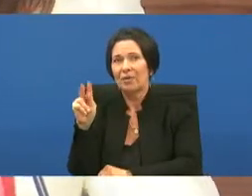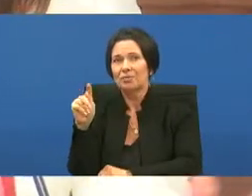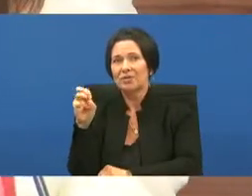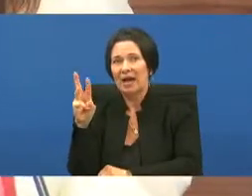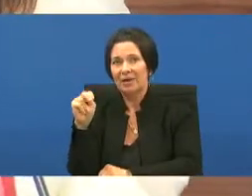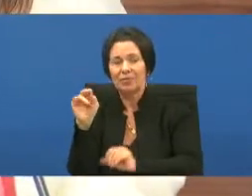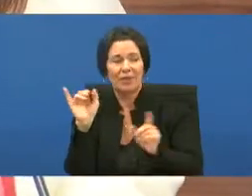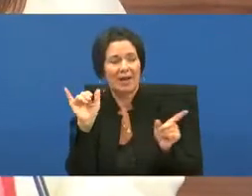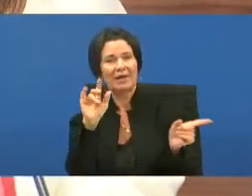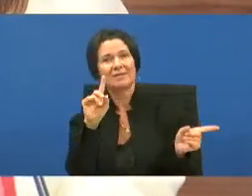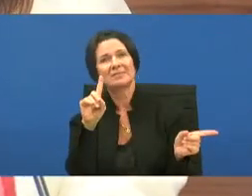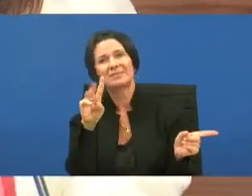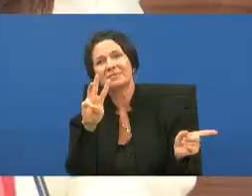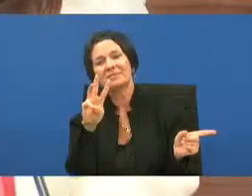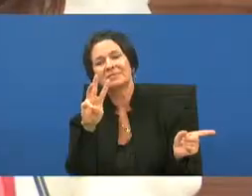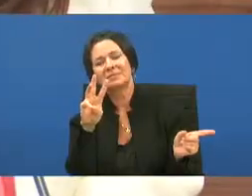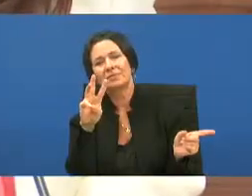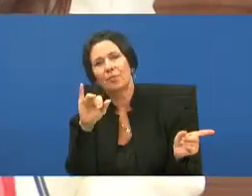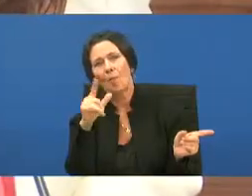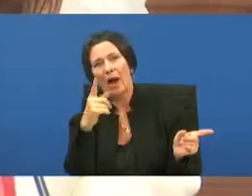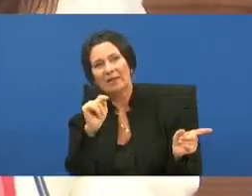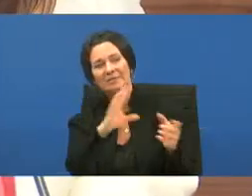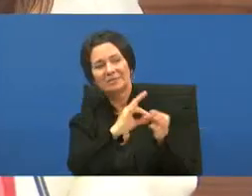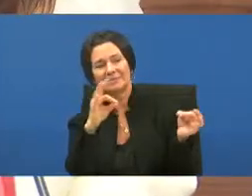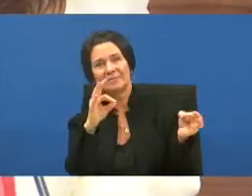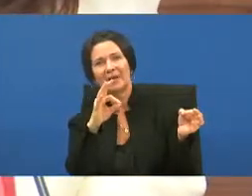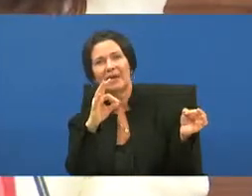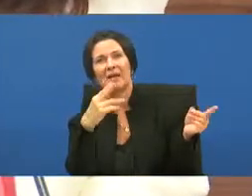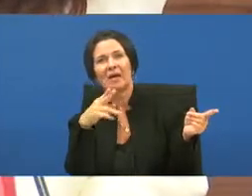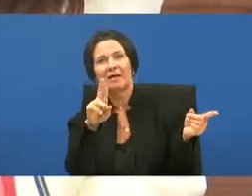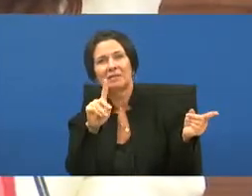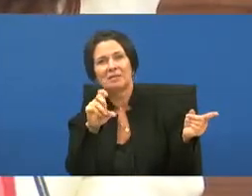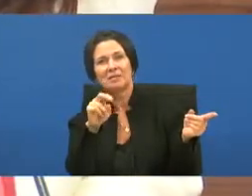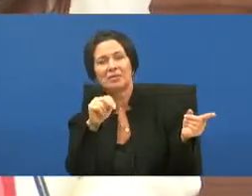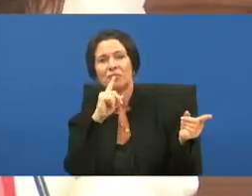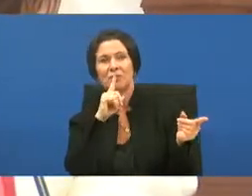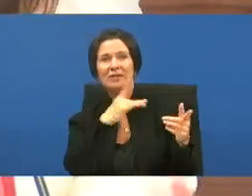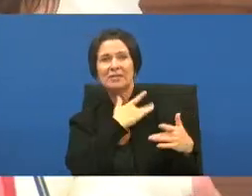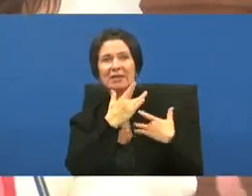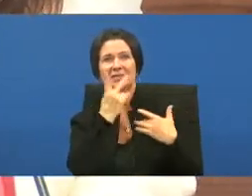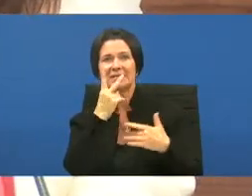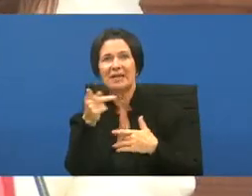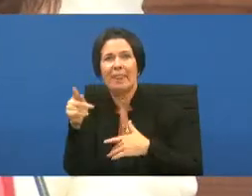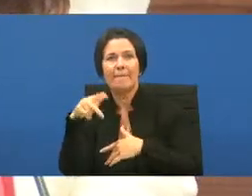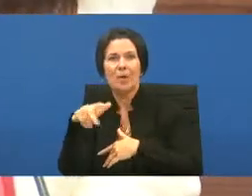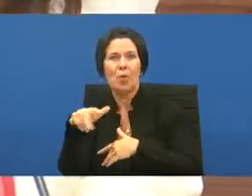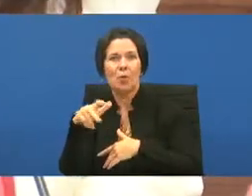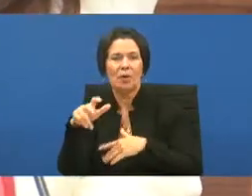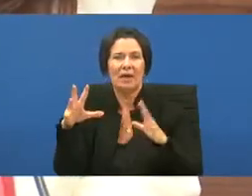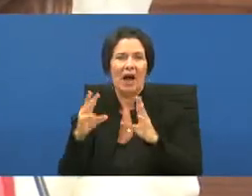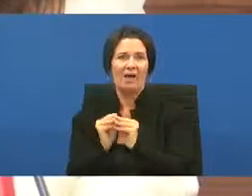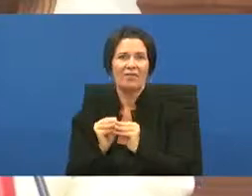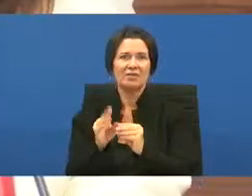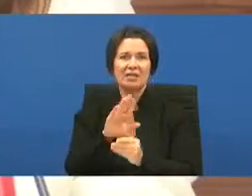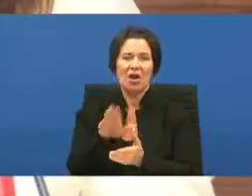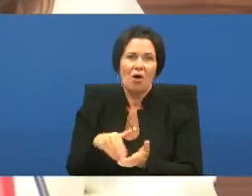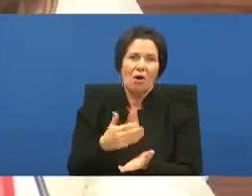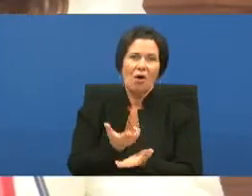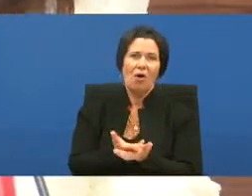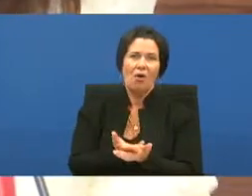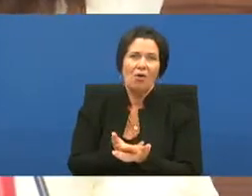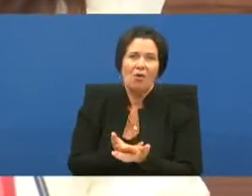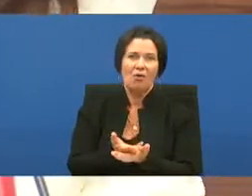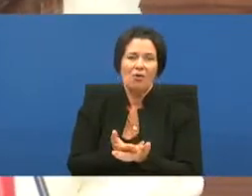it has been really exciting to see downtown with the bowling conference here and all of the,